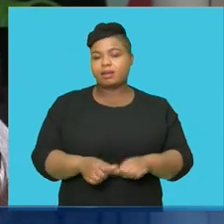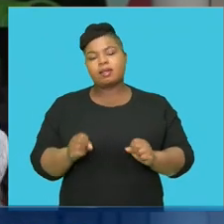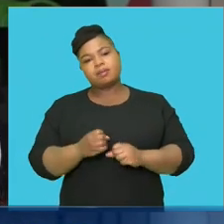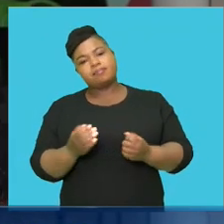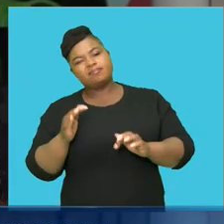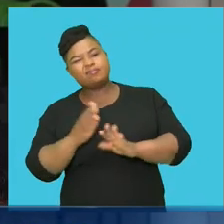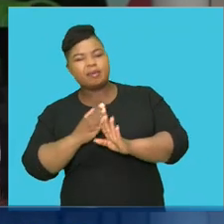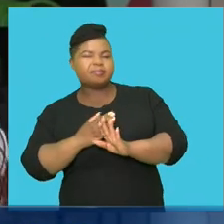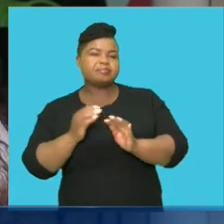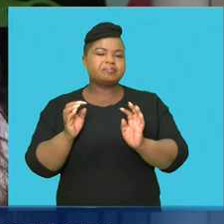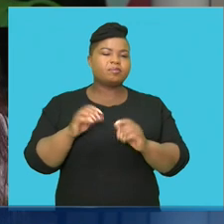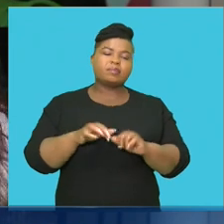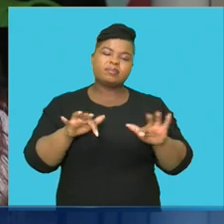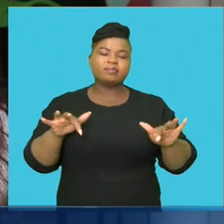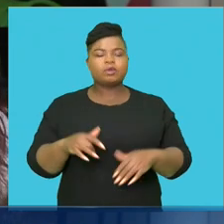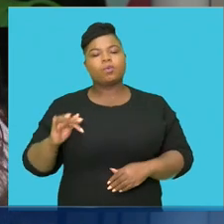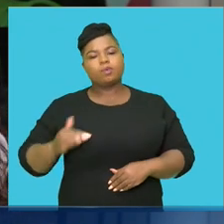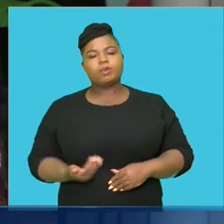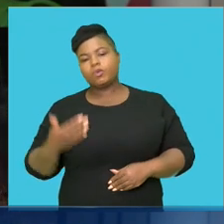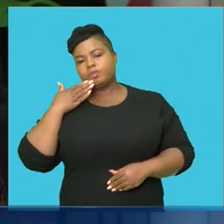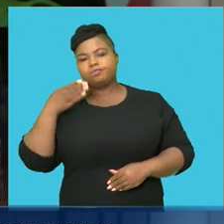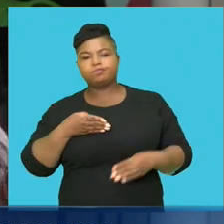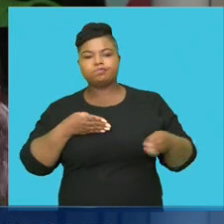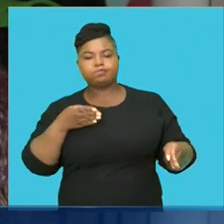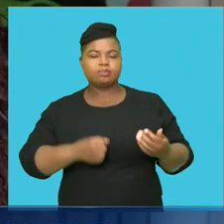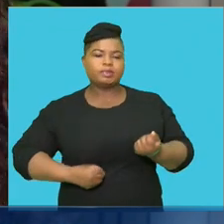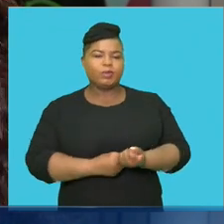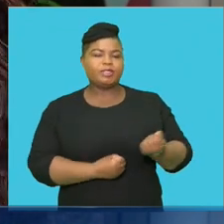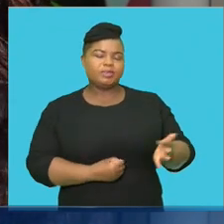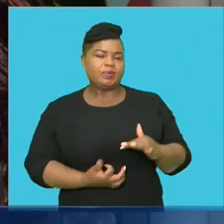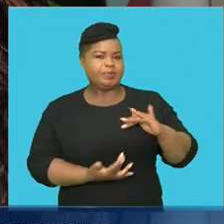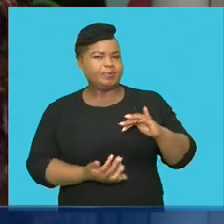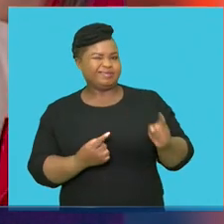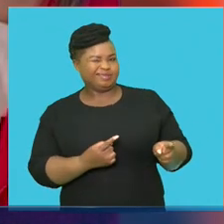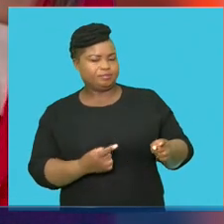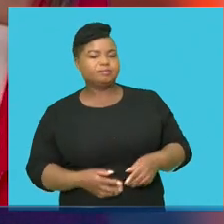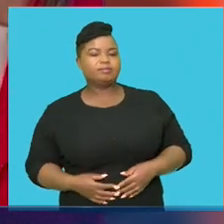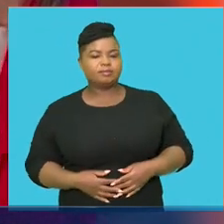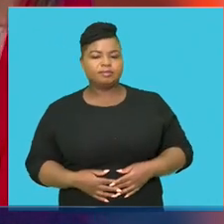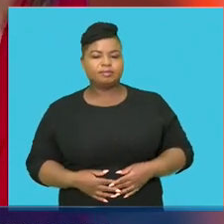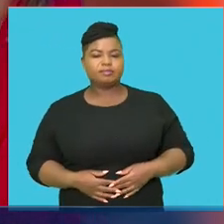or not, they are surrounded by women and all of their support would be necessary. So we are inspiring that support.